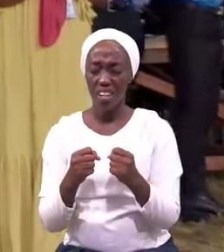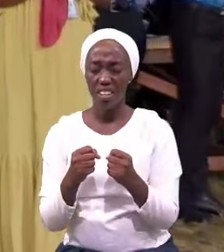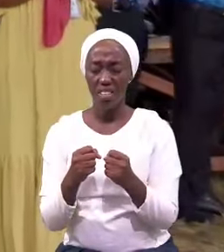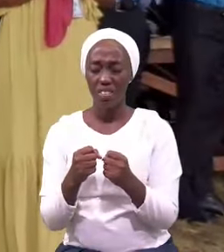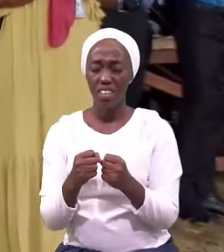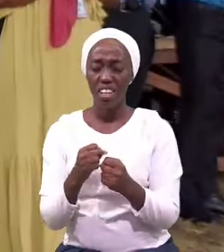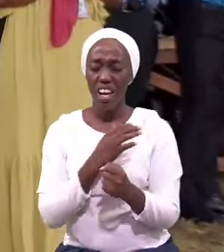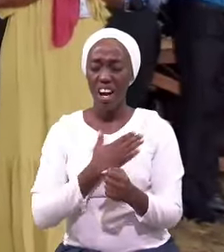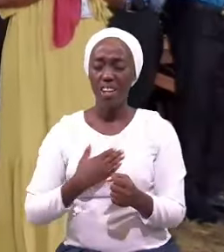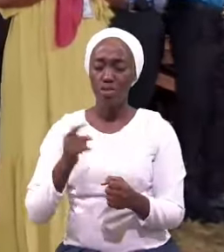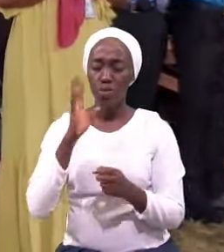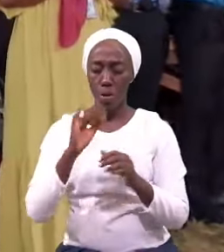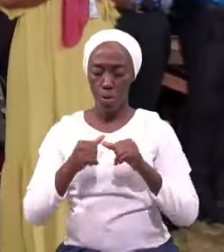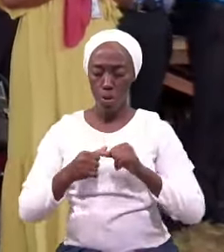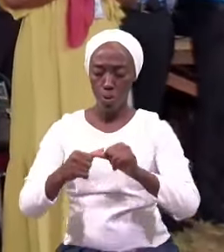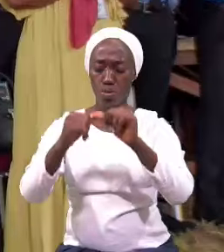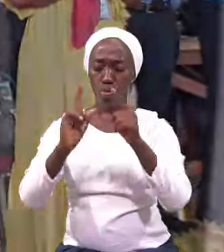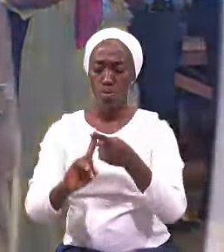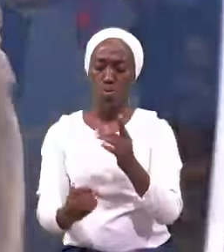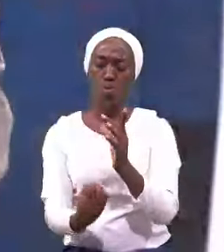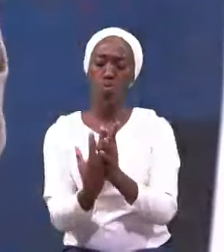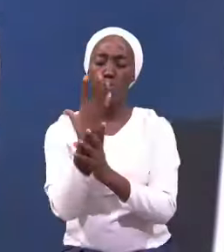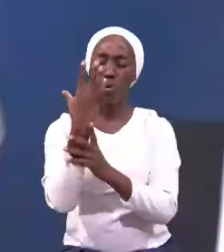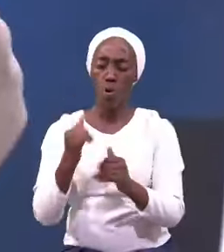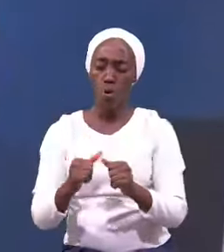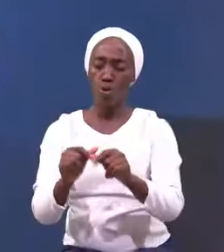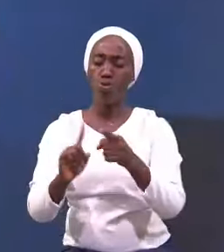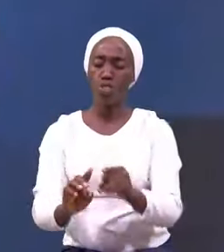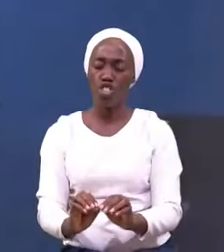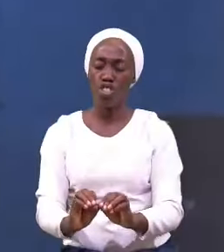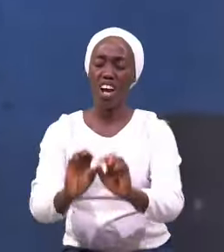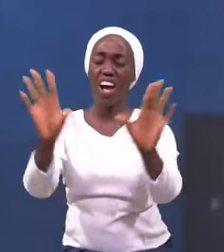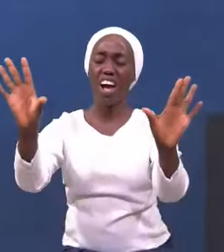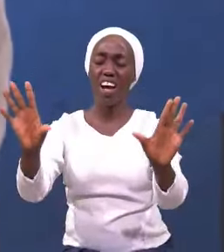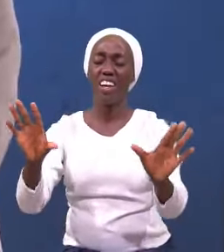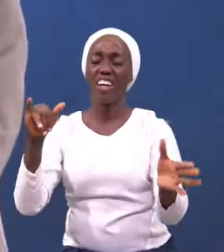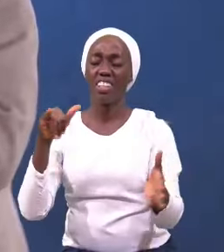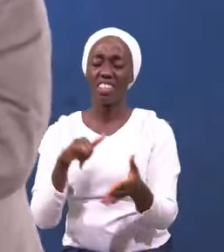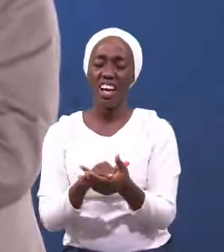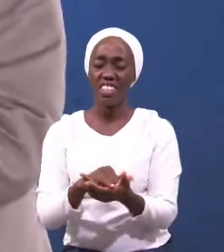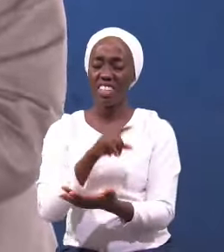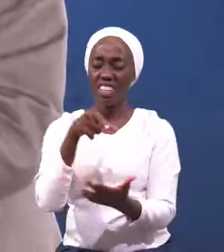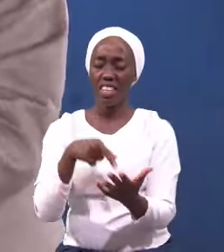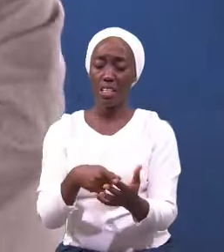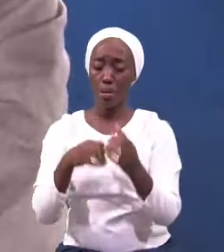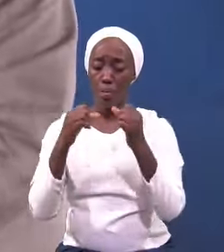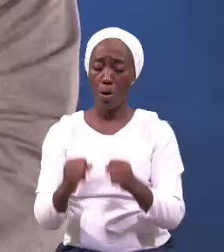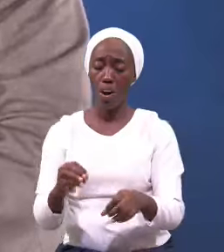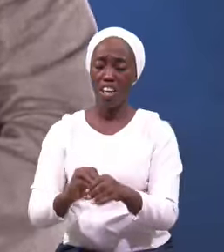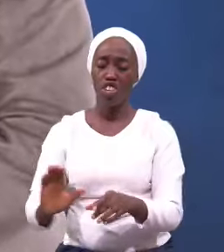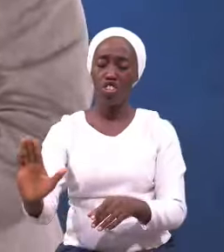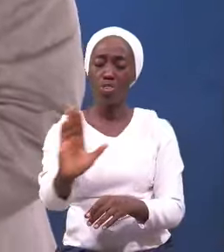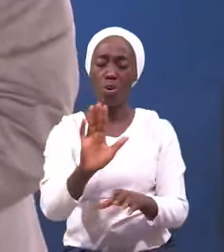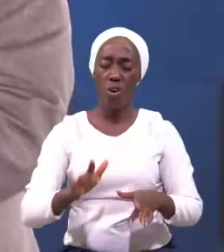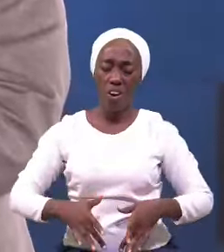And you continue to grow. You continue to glow. That this power in your life